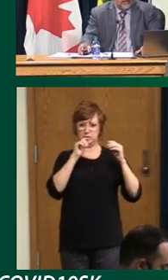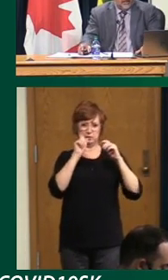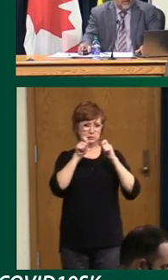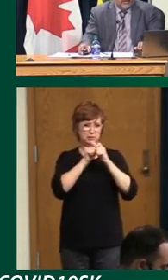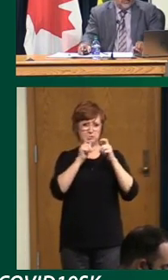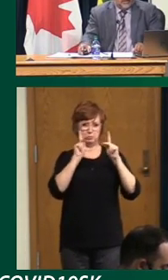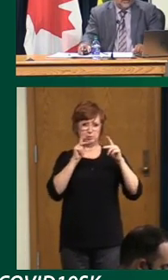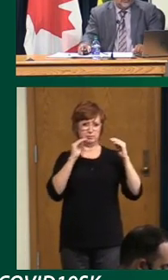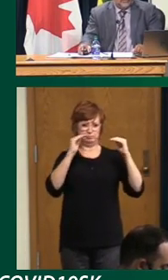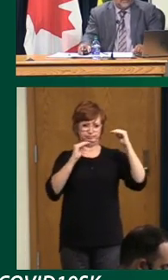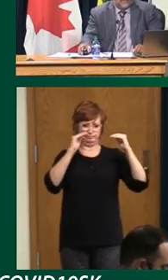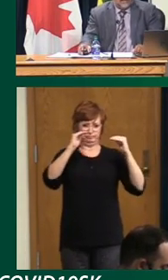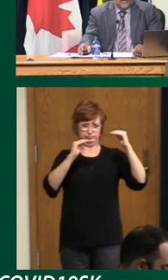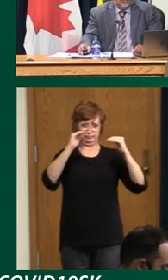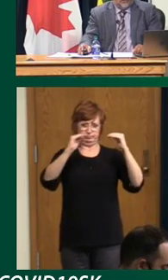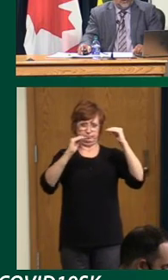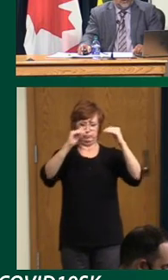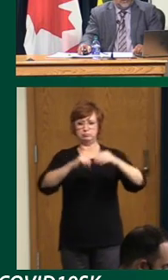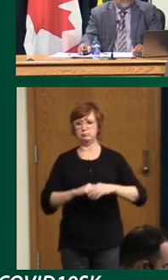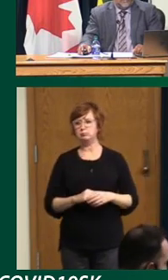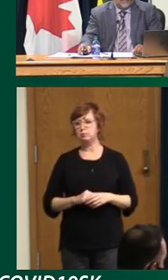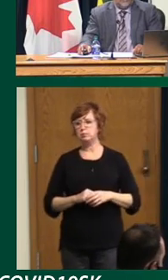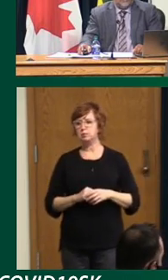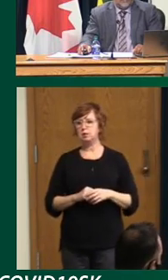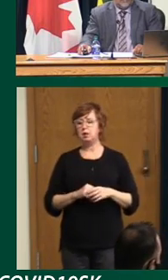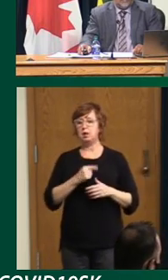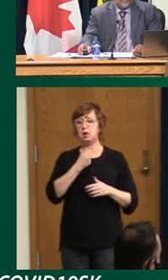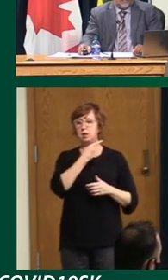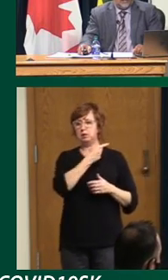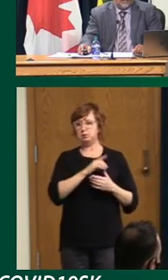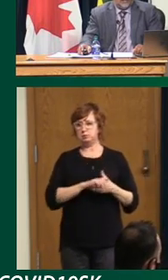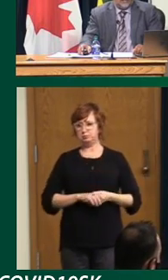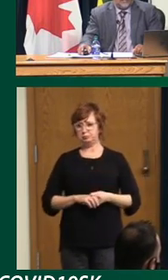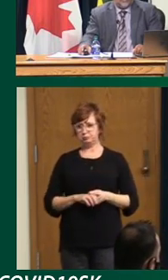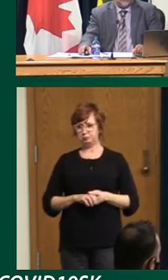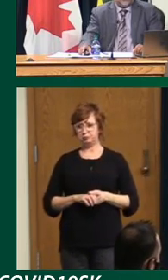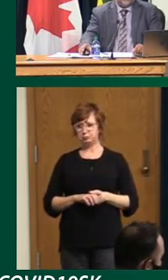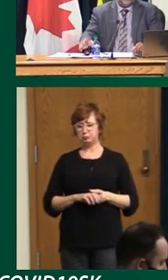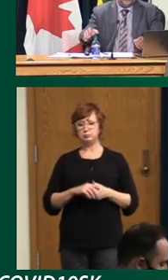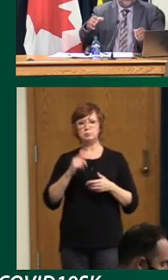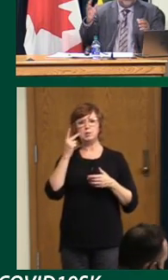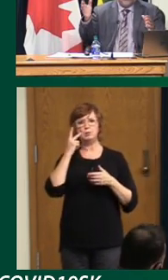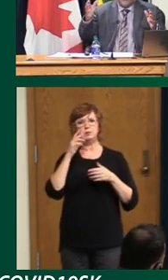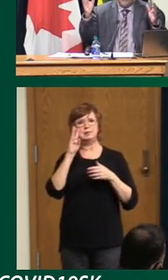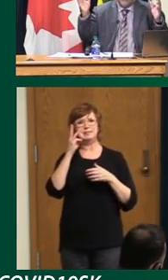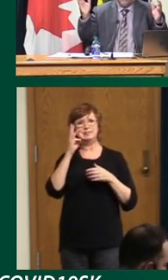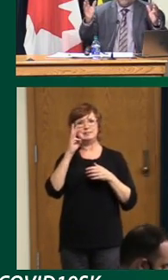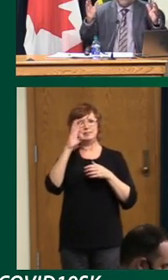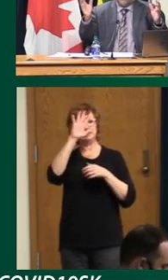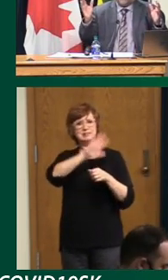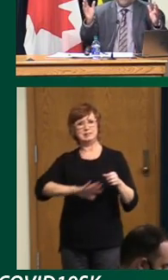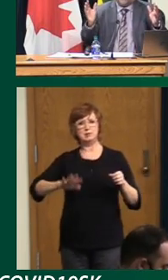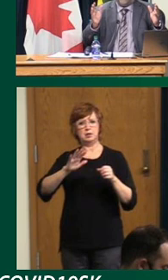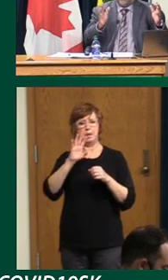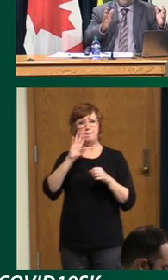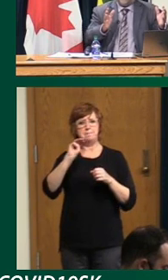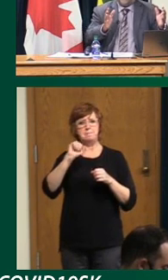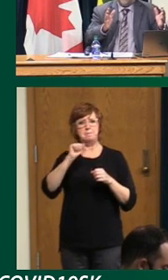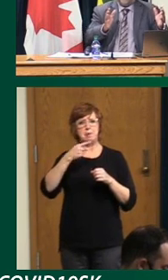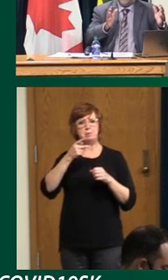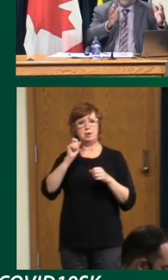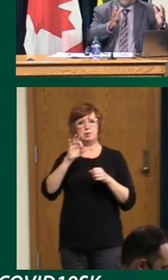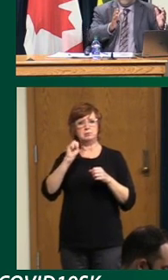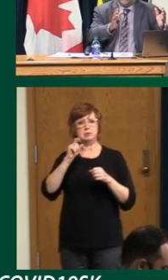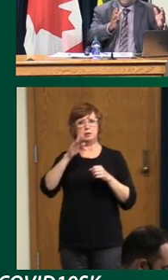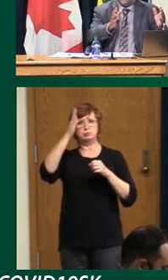important, because what it shows is that if you look at all the 6 areas of Saskatchewan, and as you know, when we had our initial dashboard, now